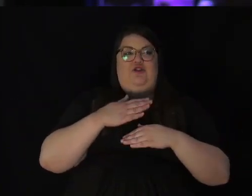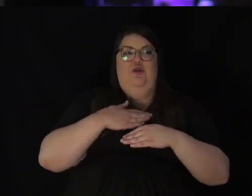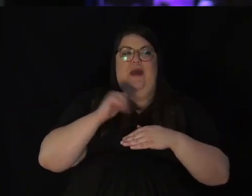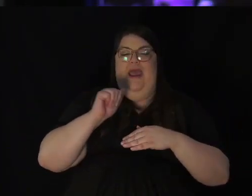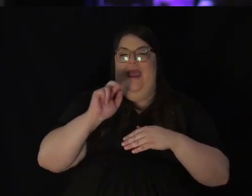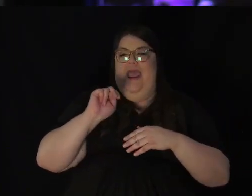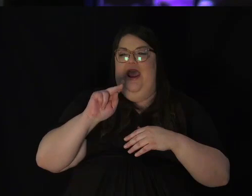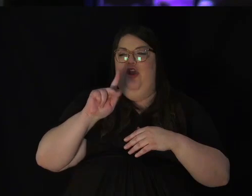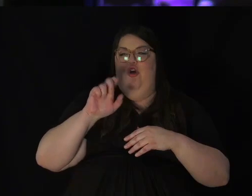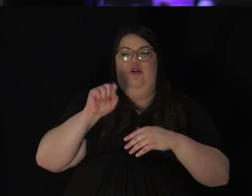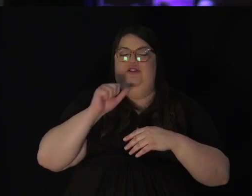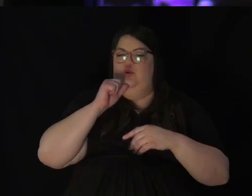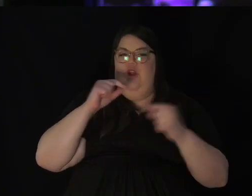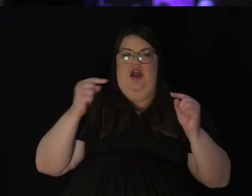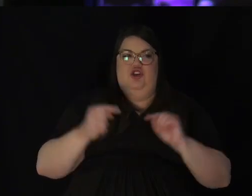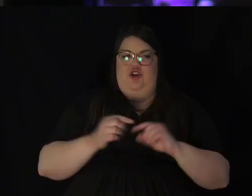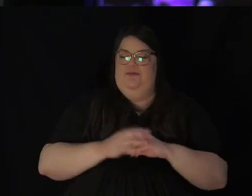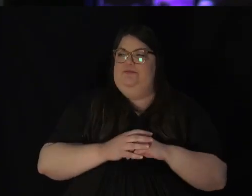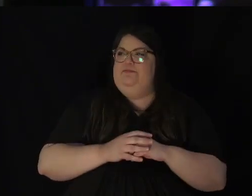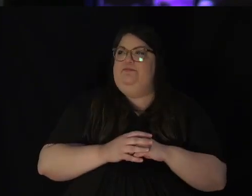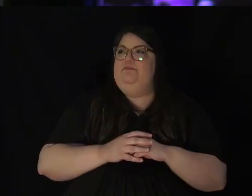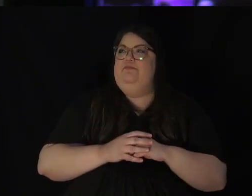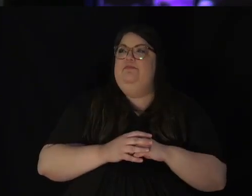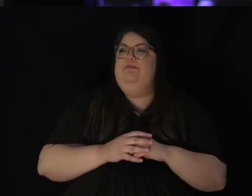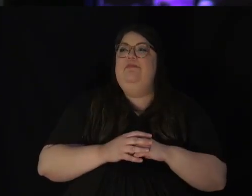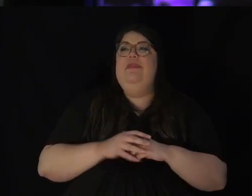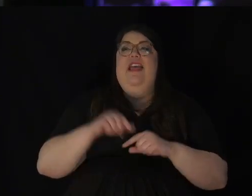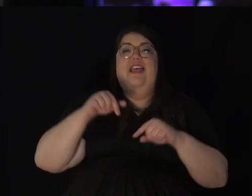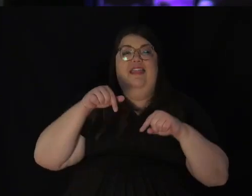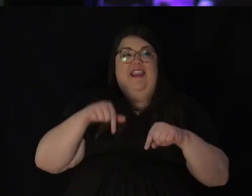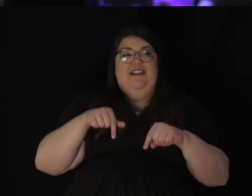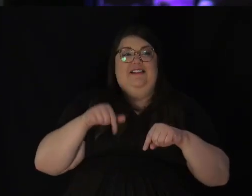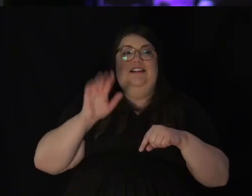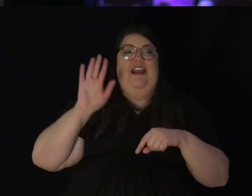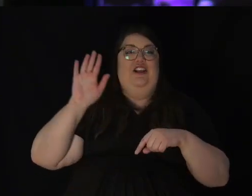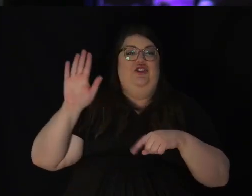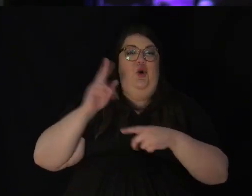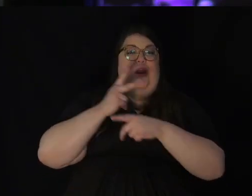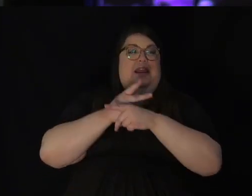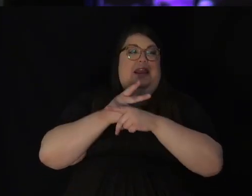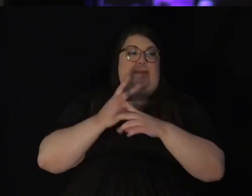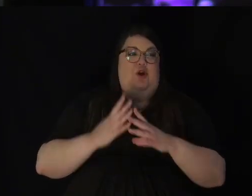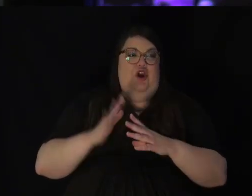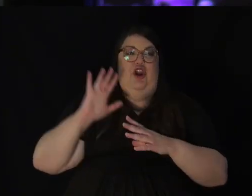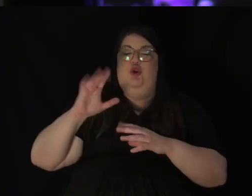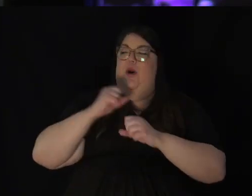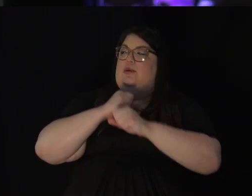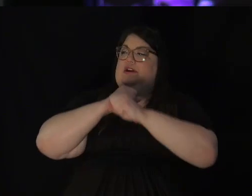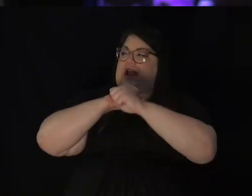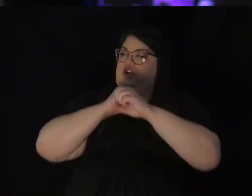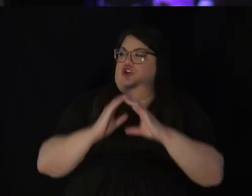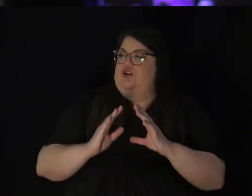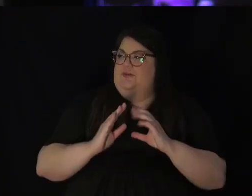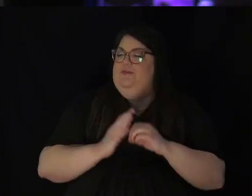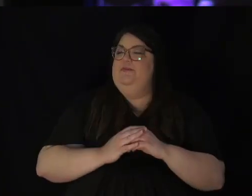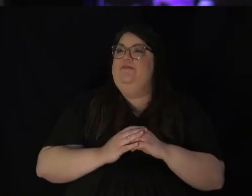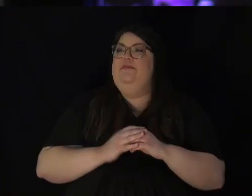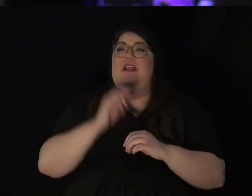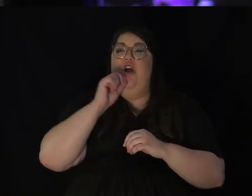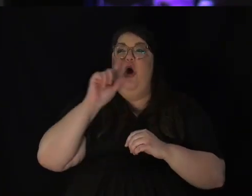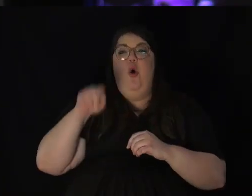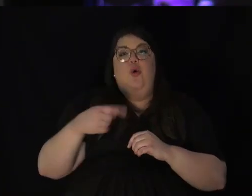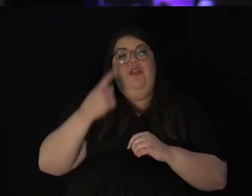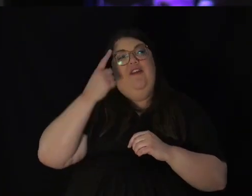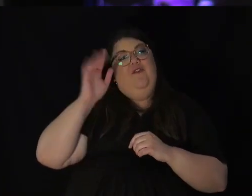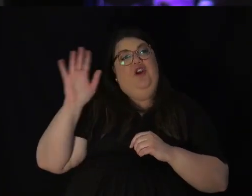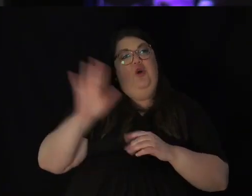Psalm 18 as well. This, ladies, is your keeper and your protector. Not only for